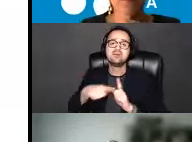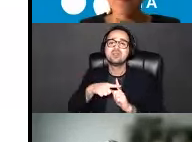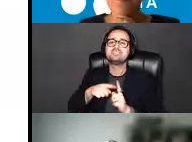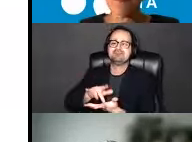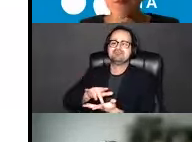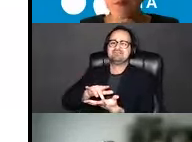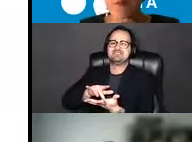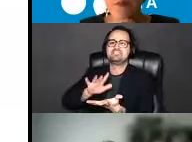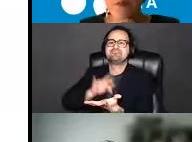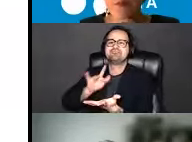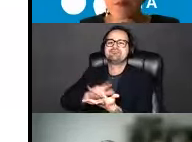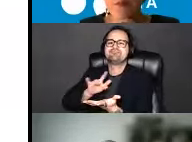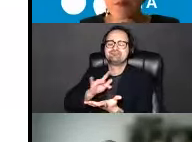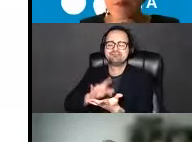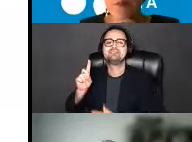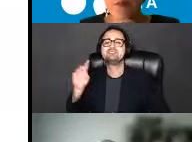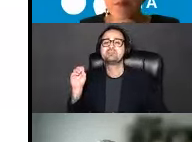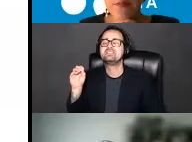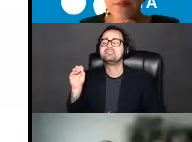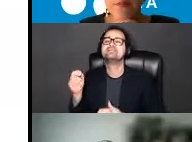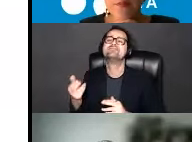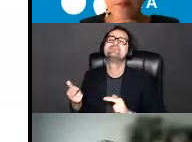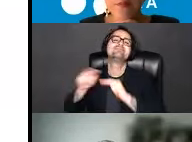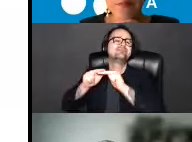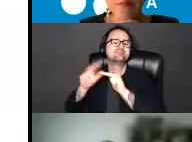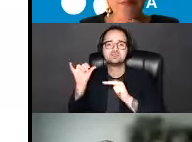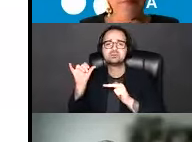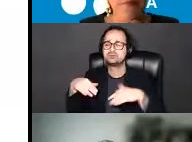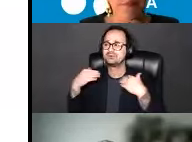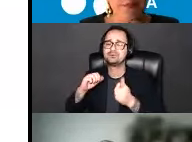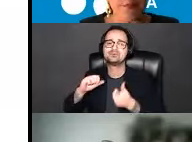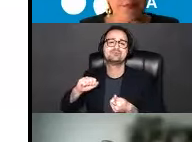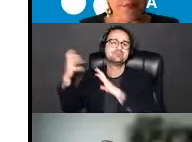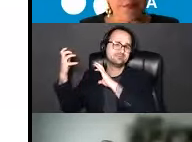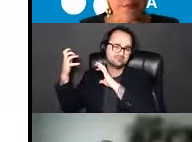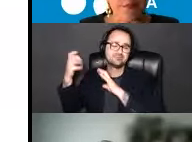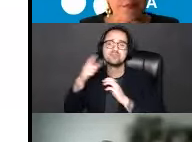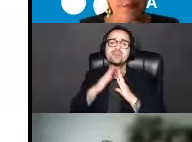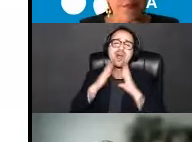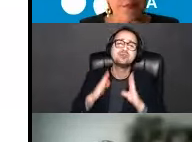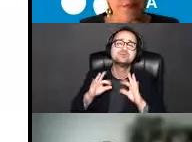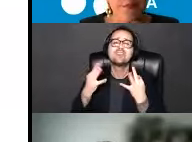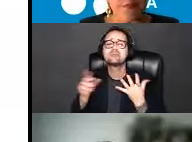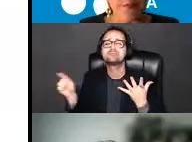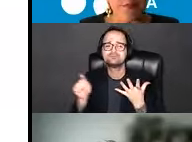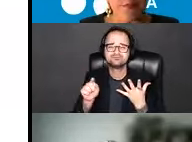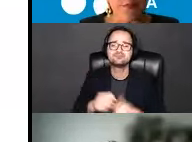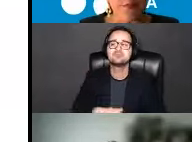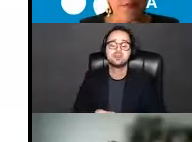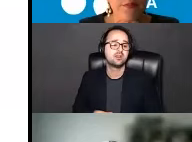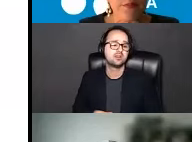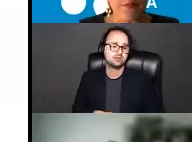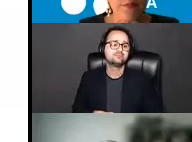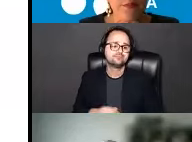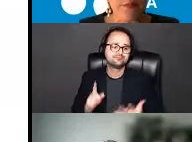up. And we know that those also are very disruptive to households and families. There are relational workforce